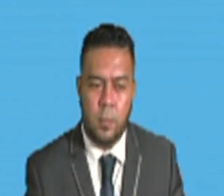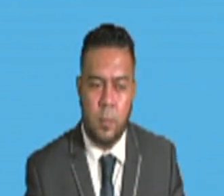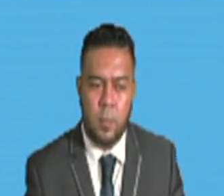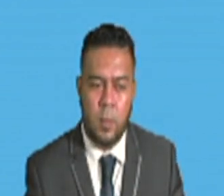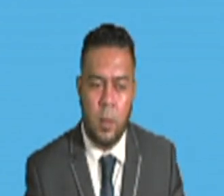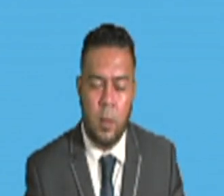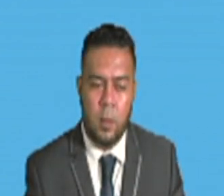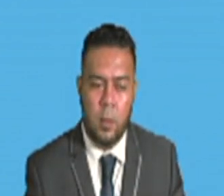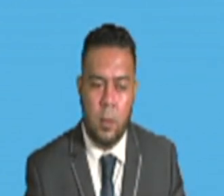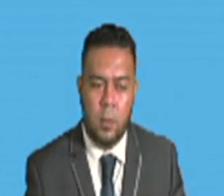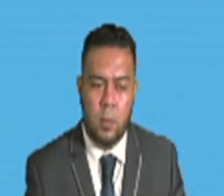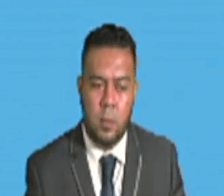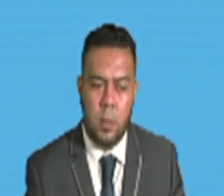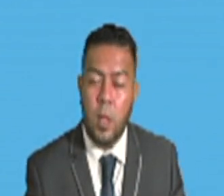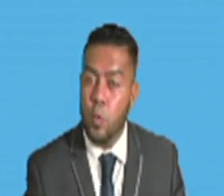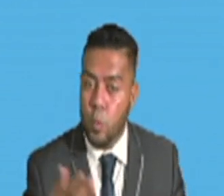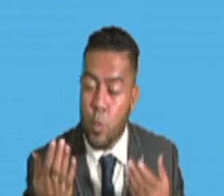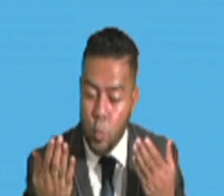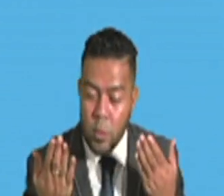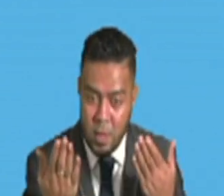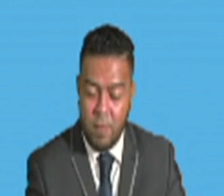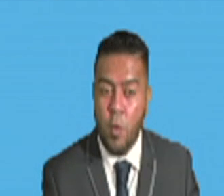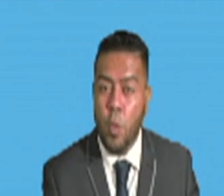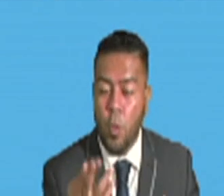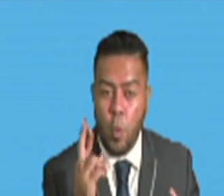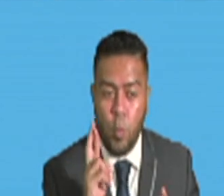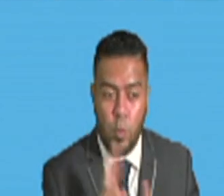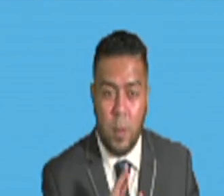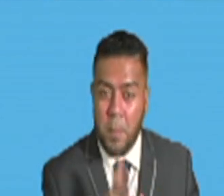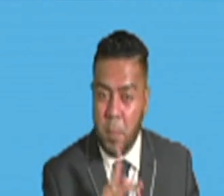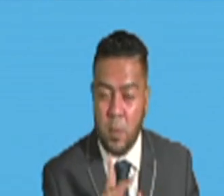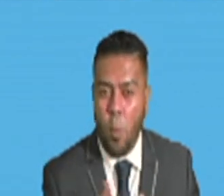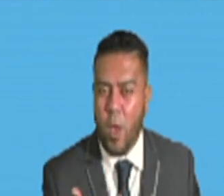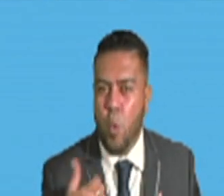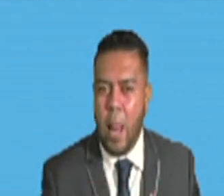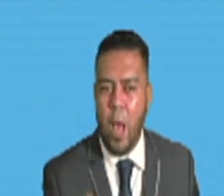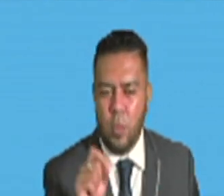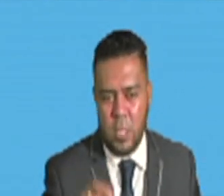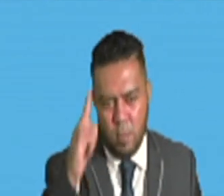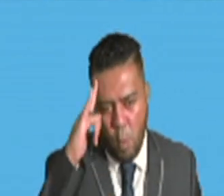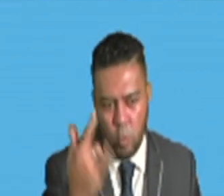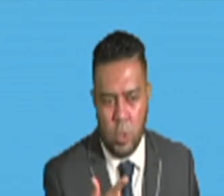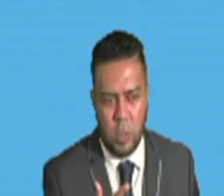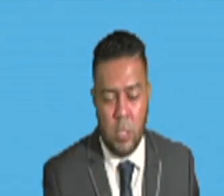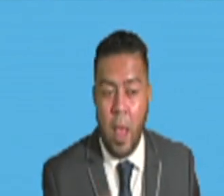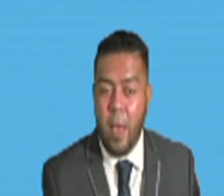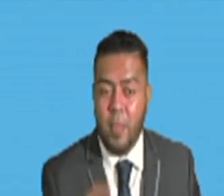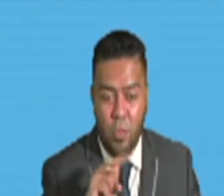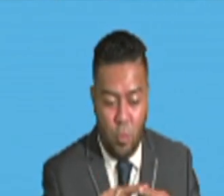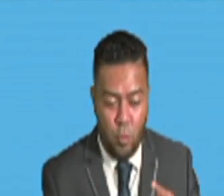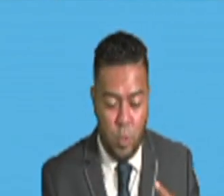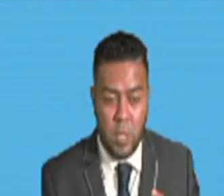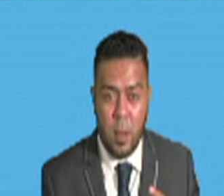and eloquently gave the reasons as to why you allowed this motion. And the 3 points that the